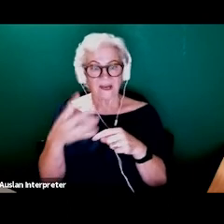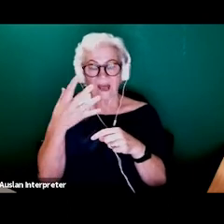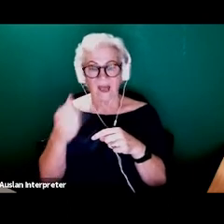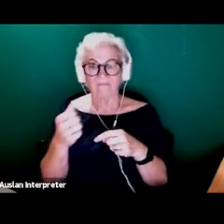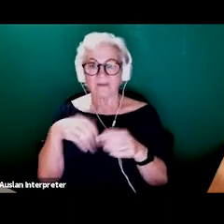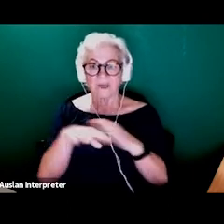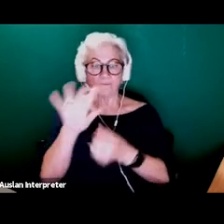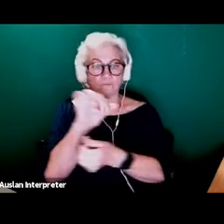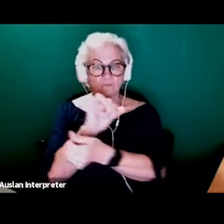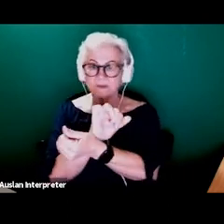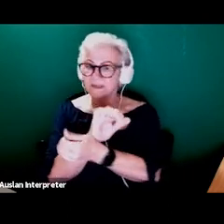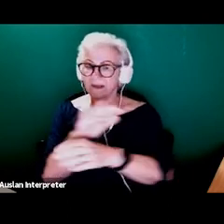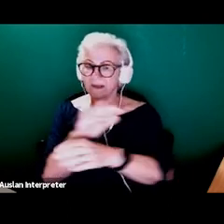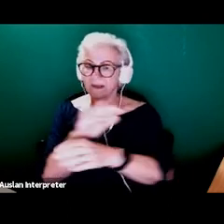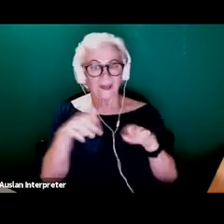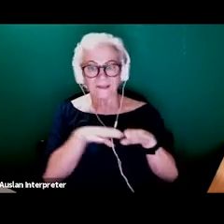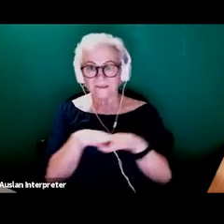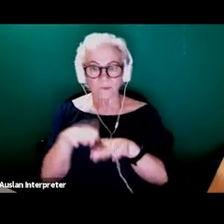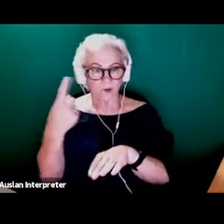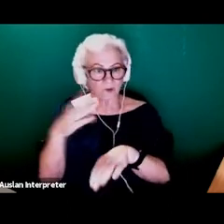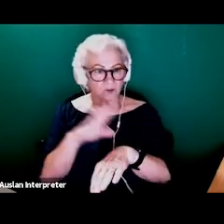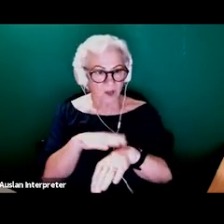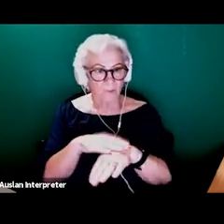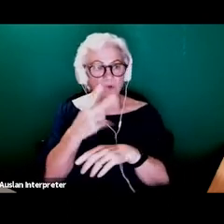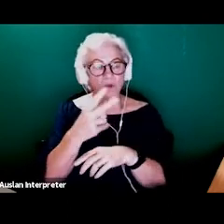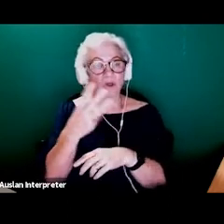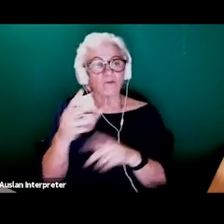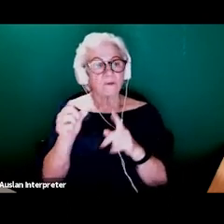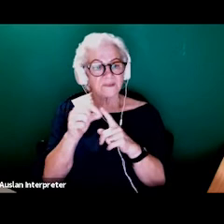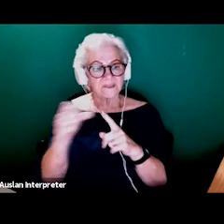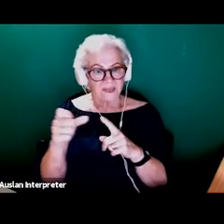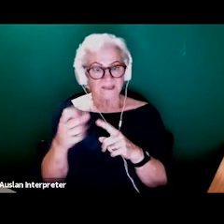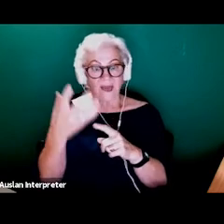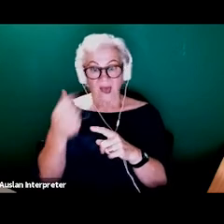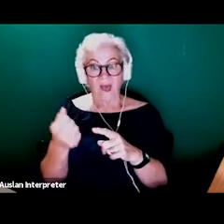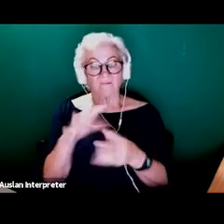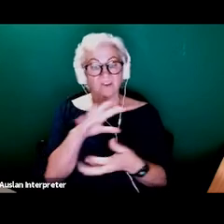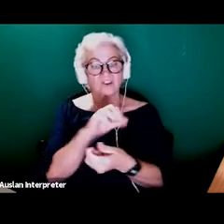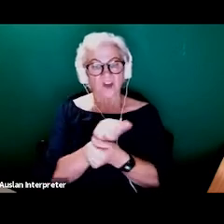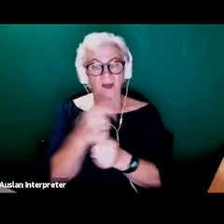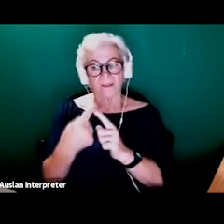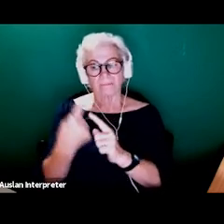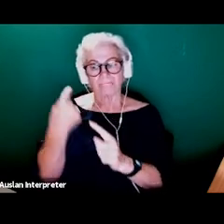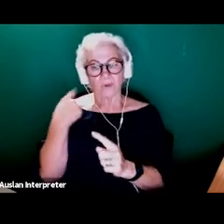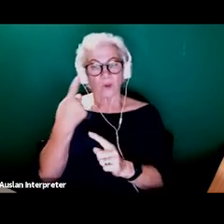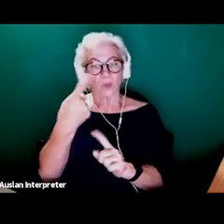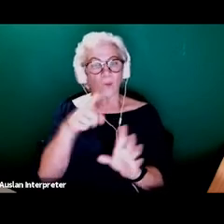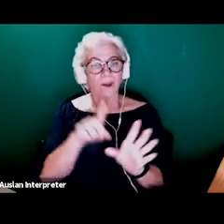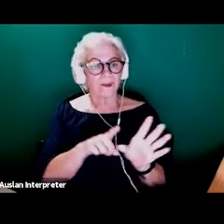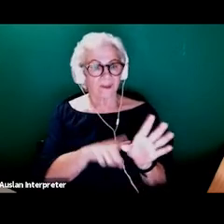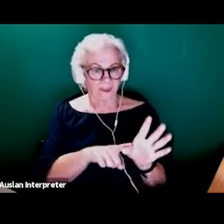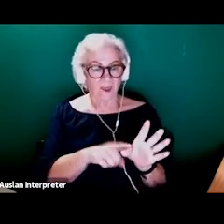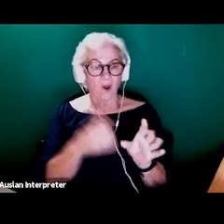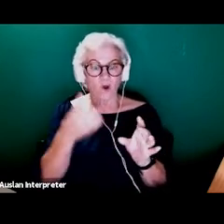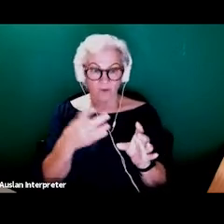so currently incarcerated, and 23% had been incarcerated in the past year, so had been in prison,